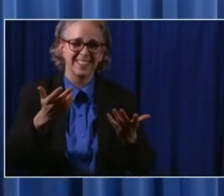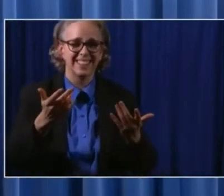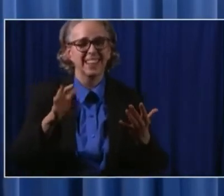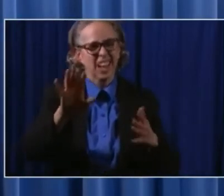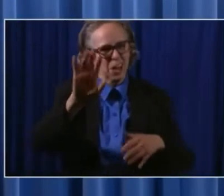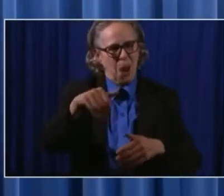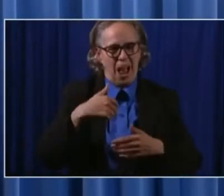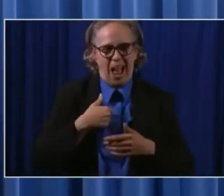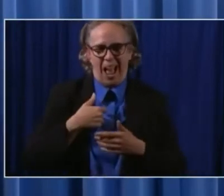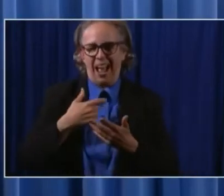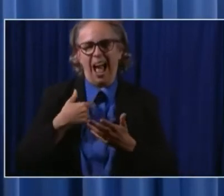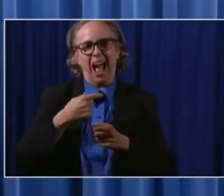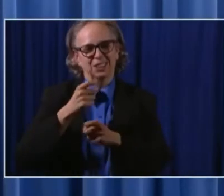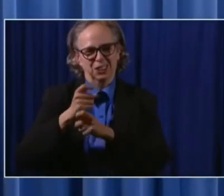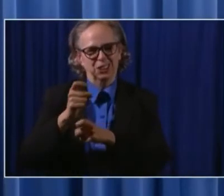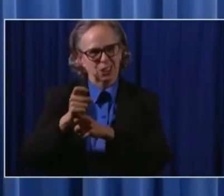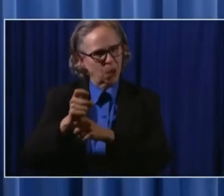happen, but